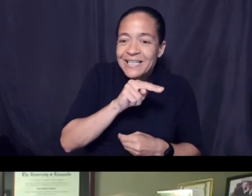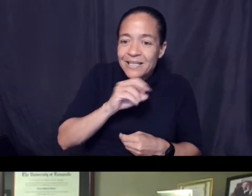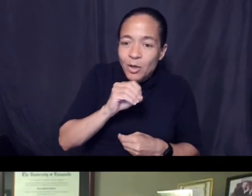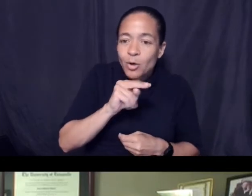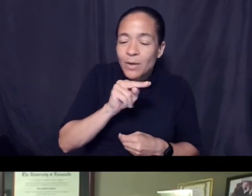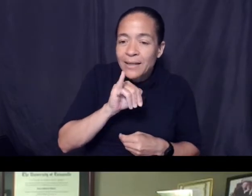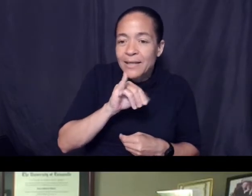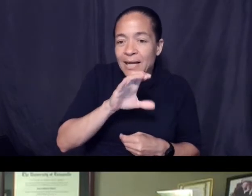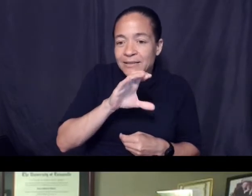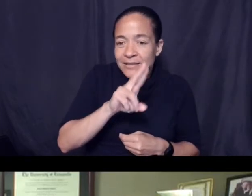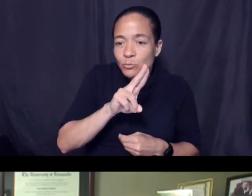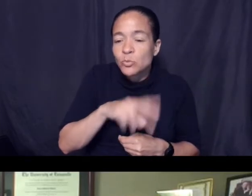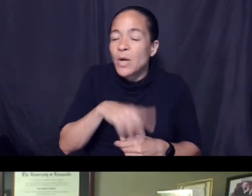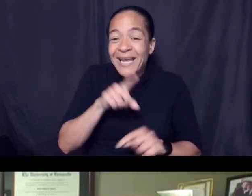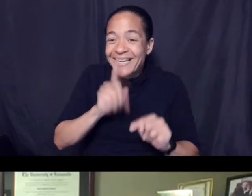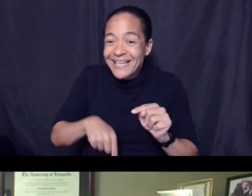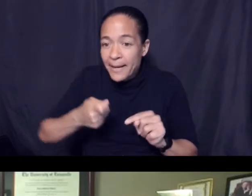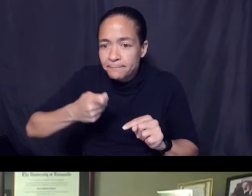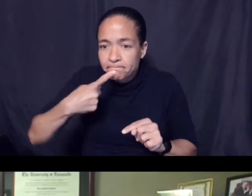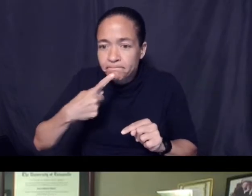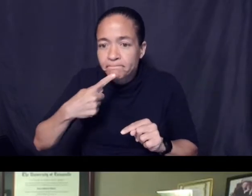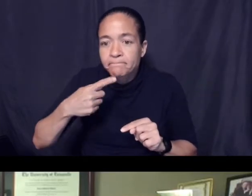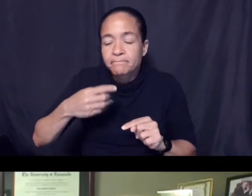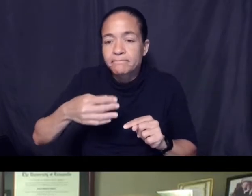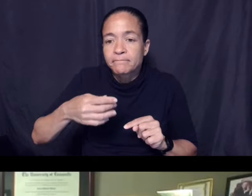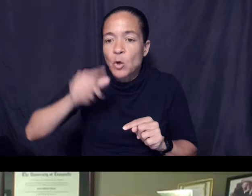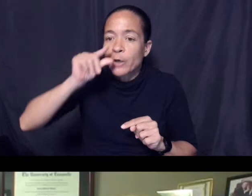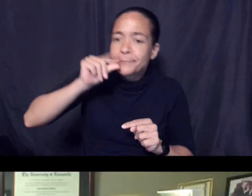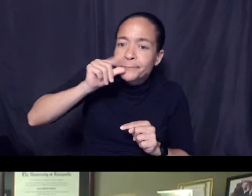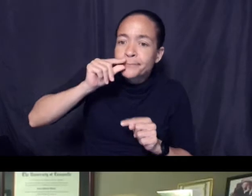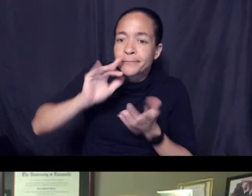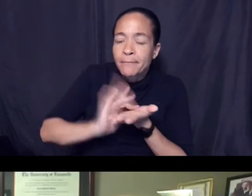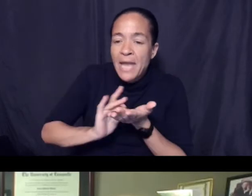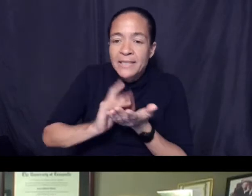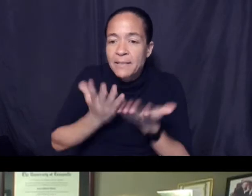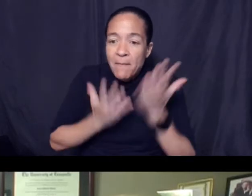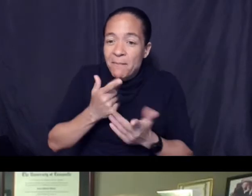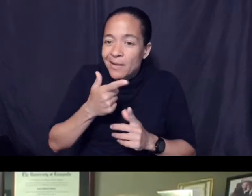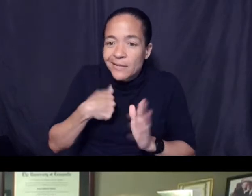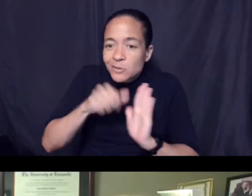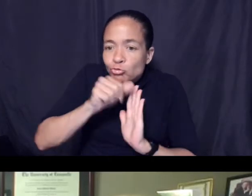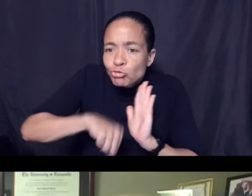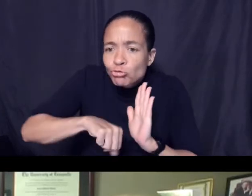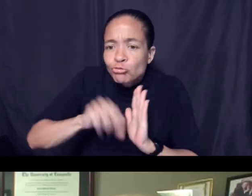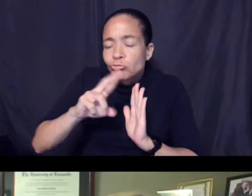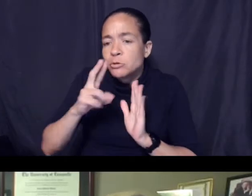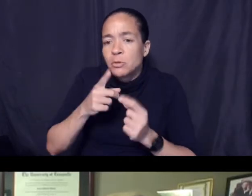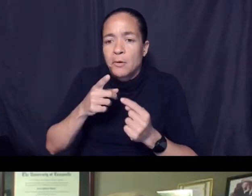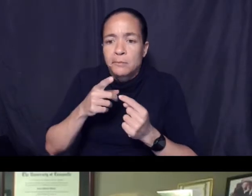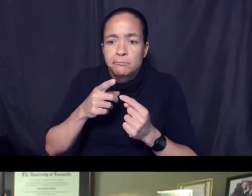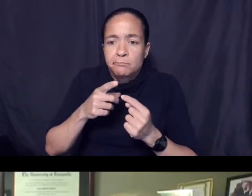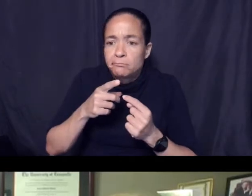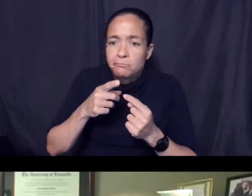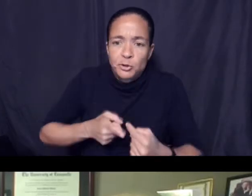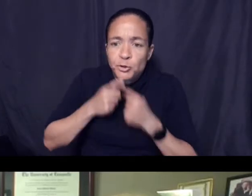unable to take the oral medicine, perhaps they've had surgery or some problem with